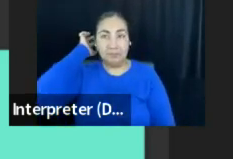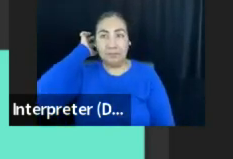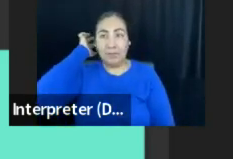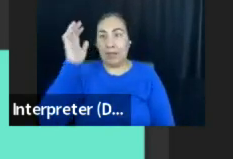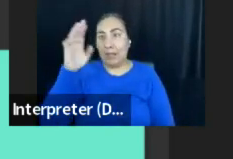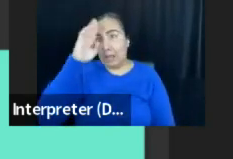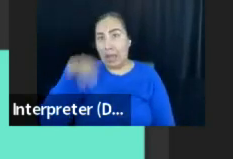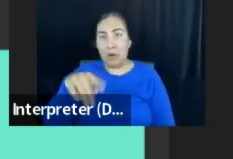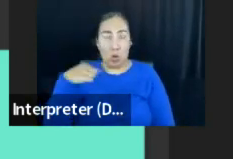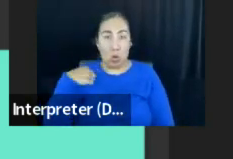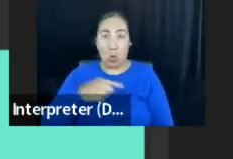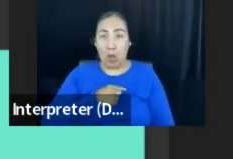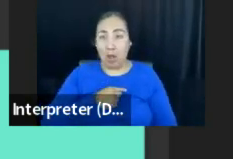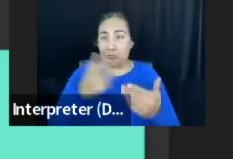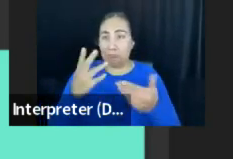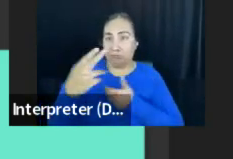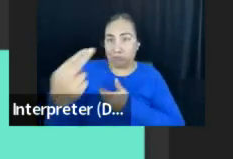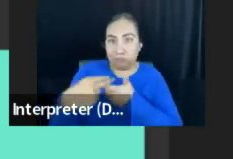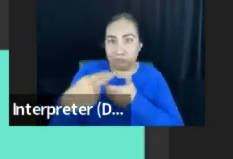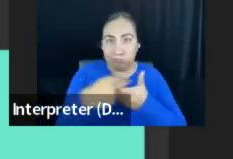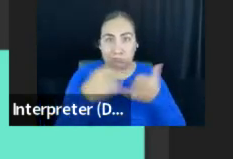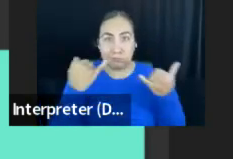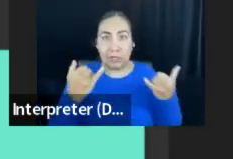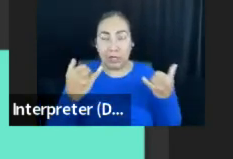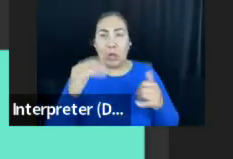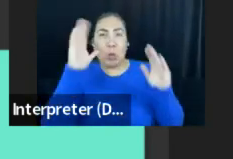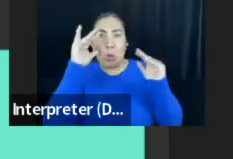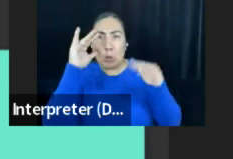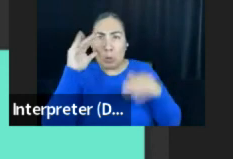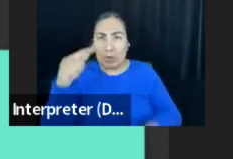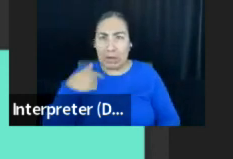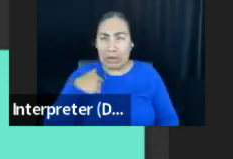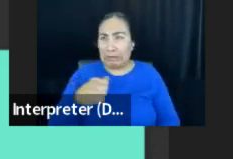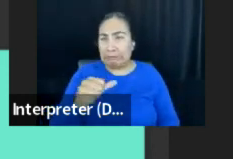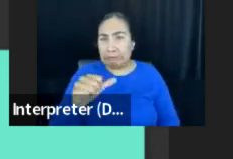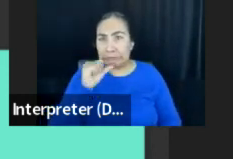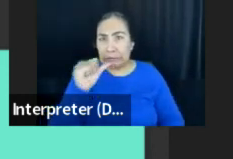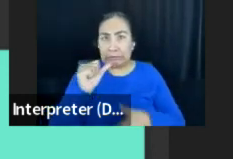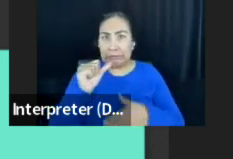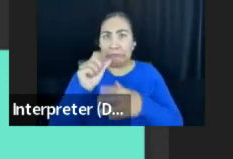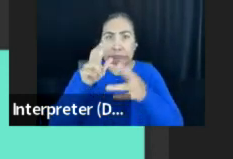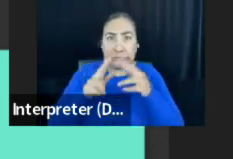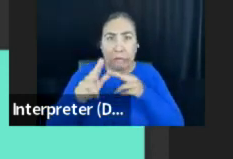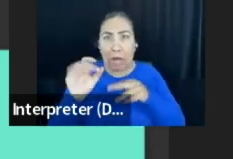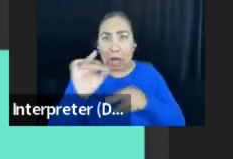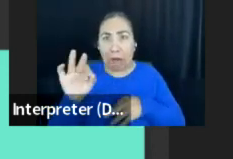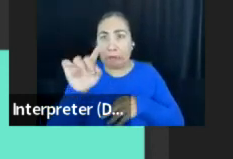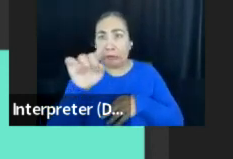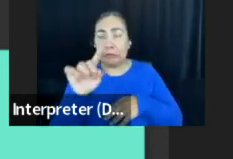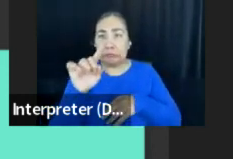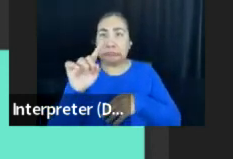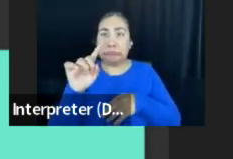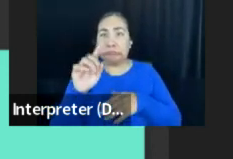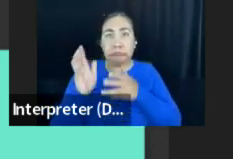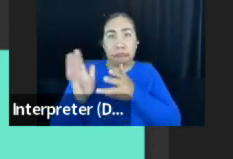coming in, and I hope I did not cut anyone off. I really was trying to do it in the most